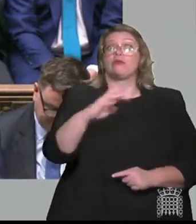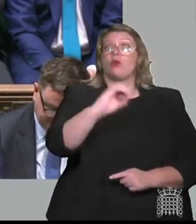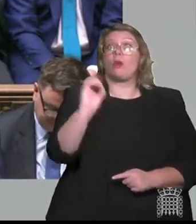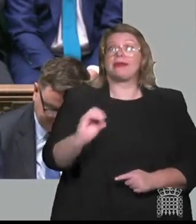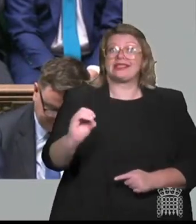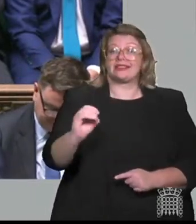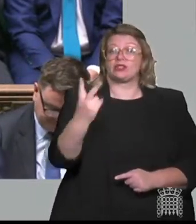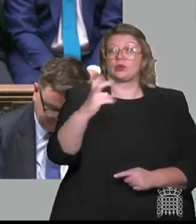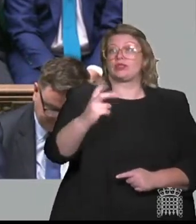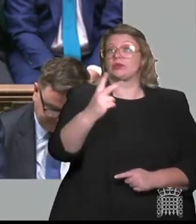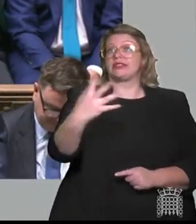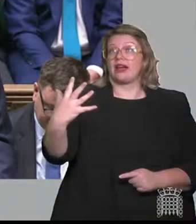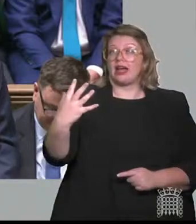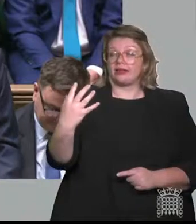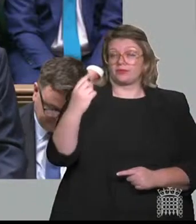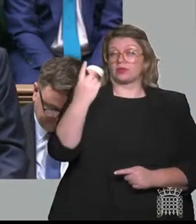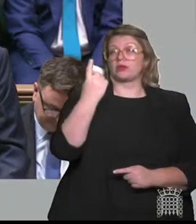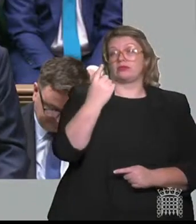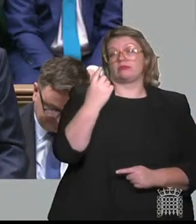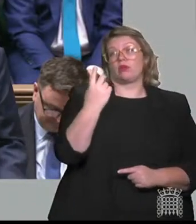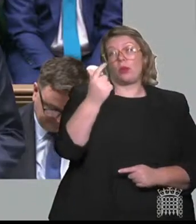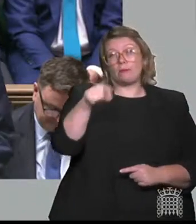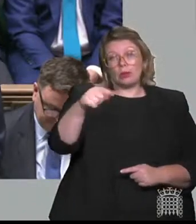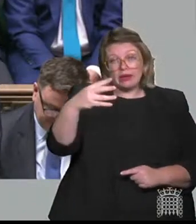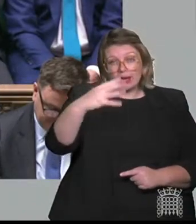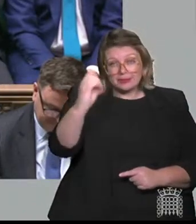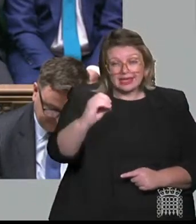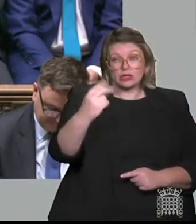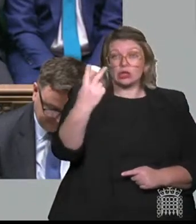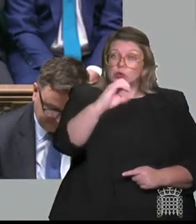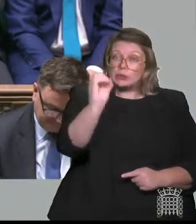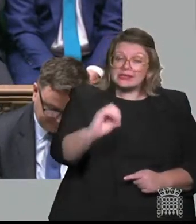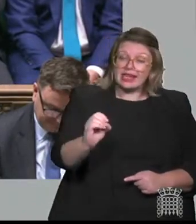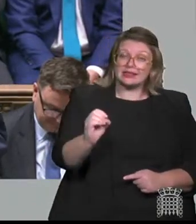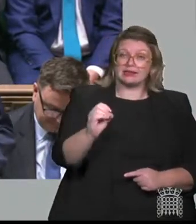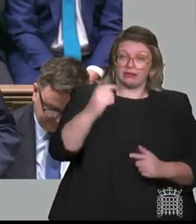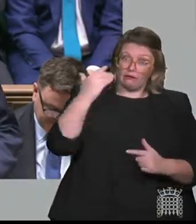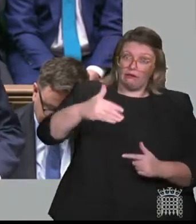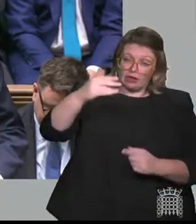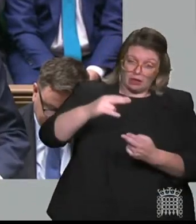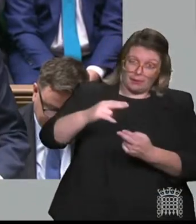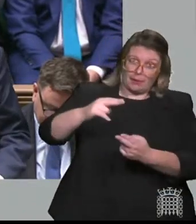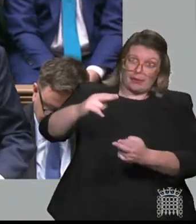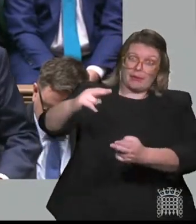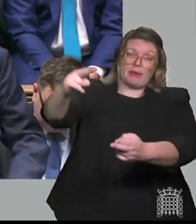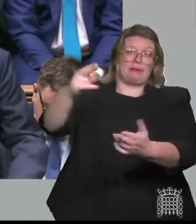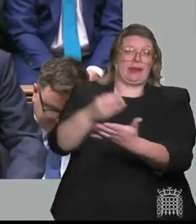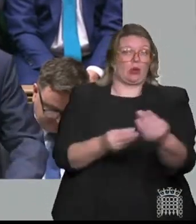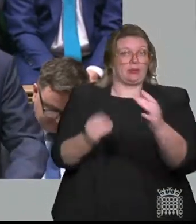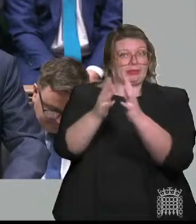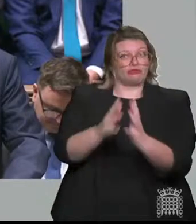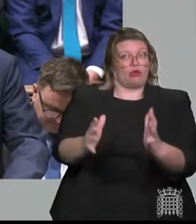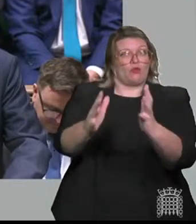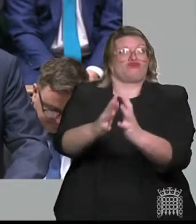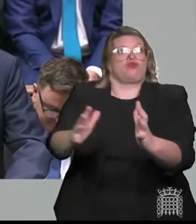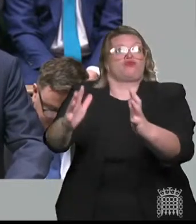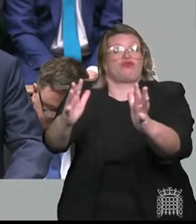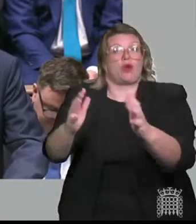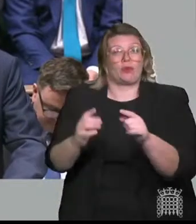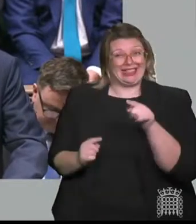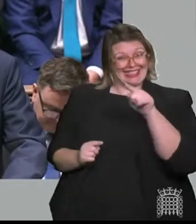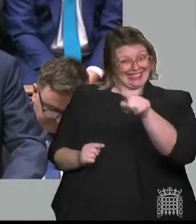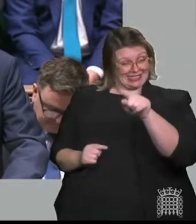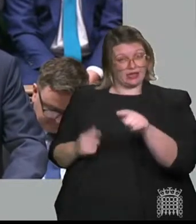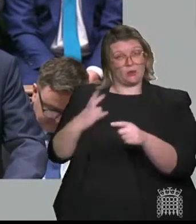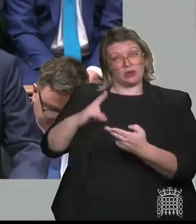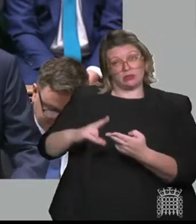25, then 1.9%, 2% and 1.7% in 28. If we want those numbers to be